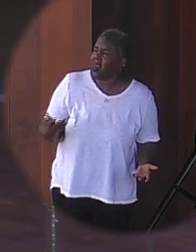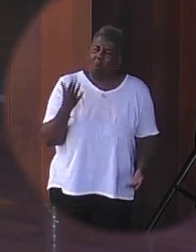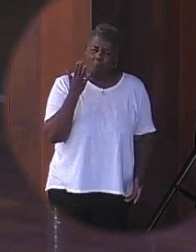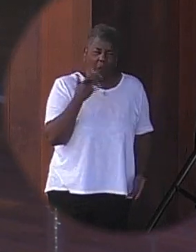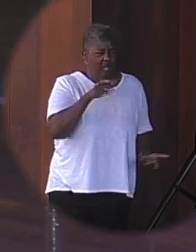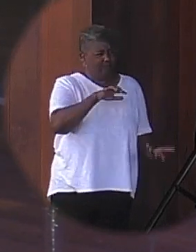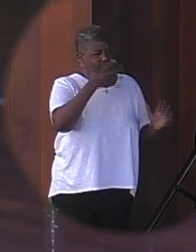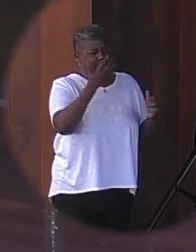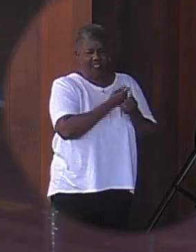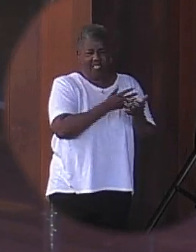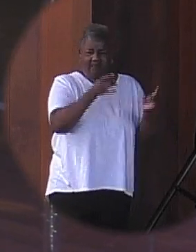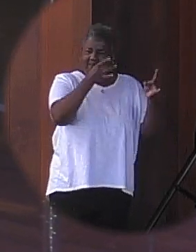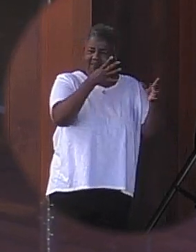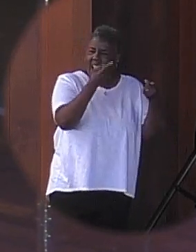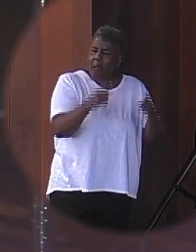why is all this happening?